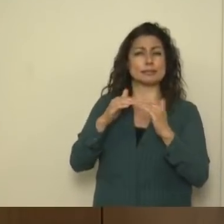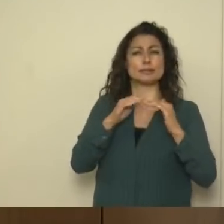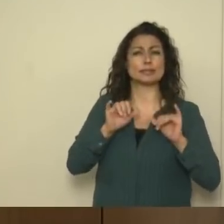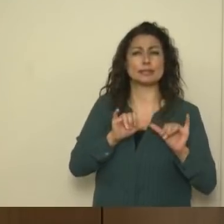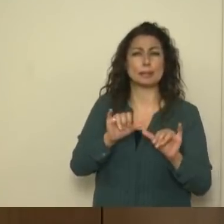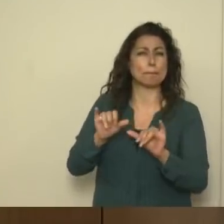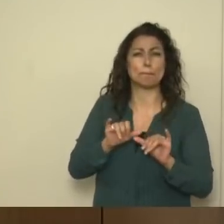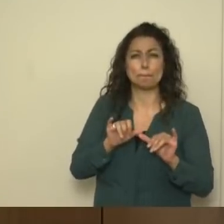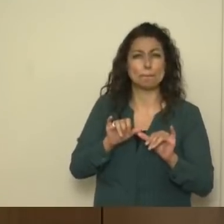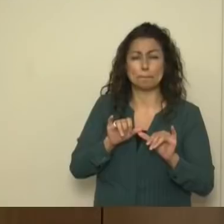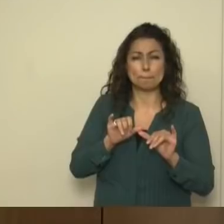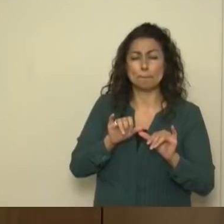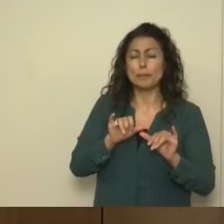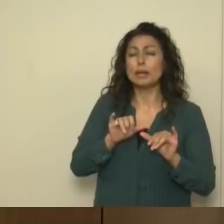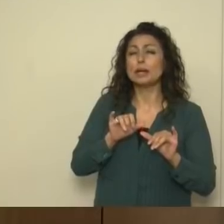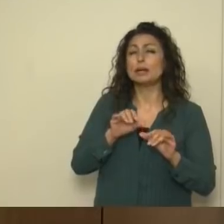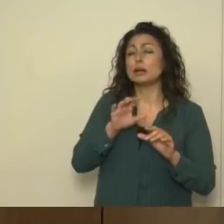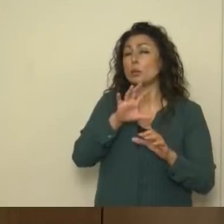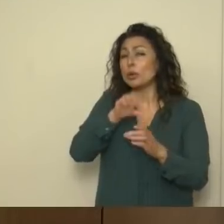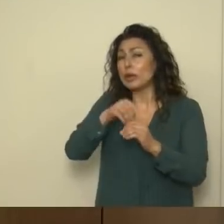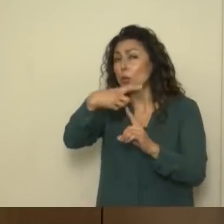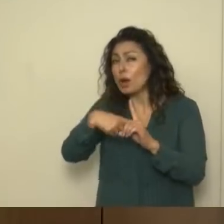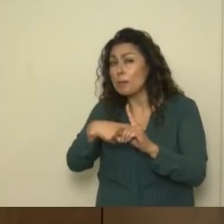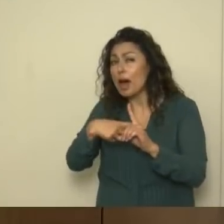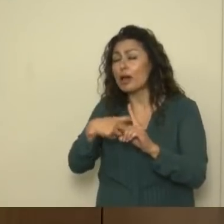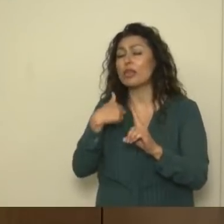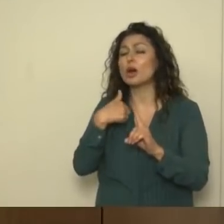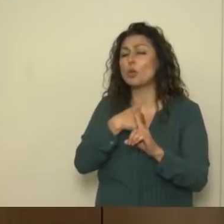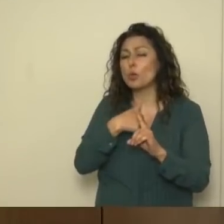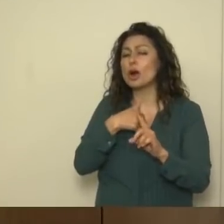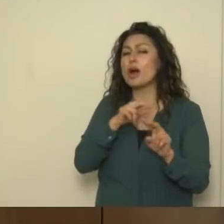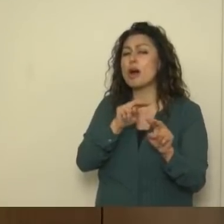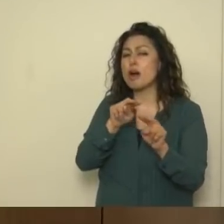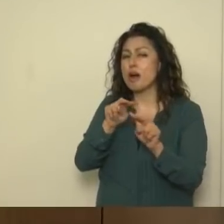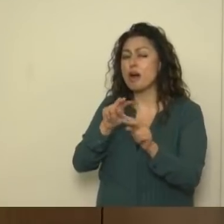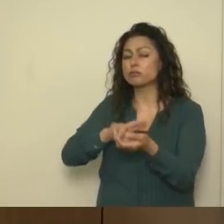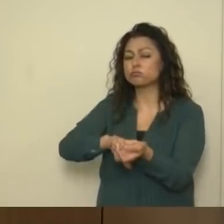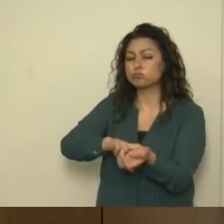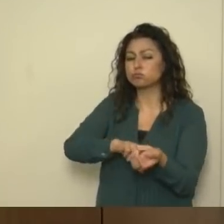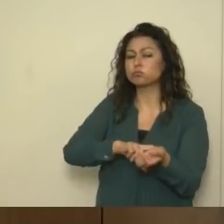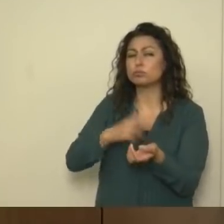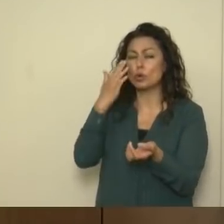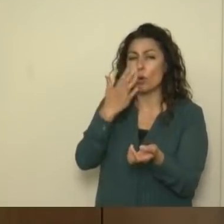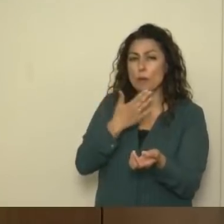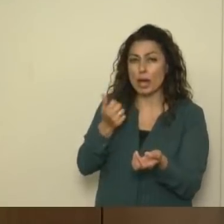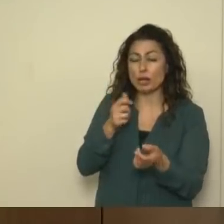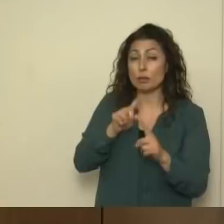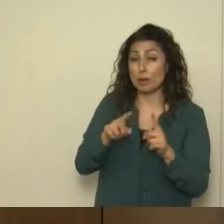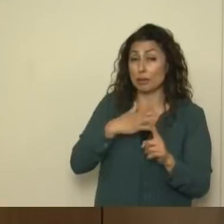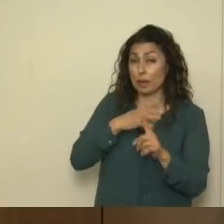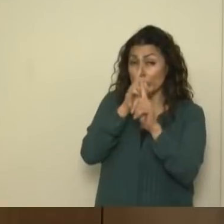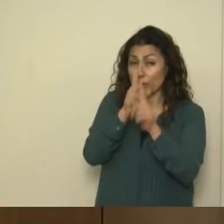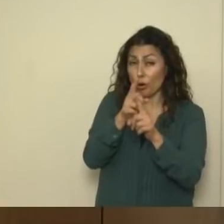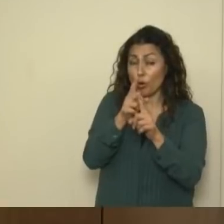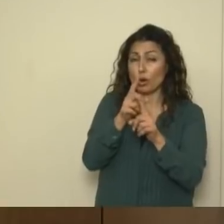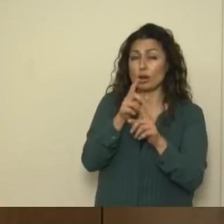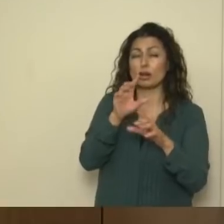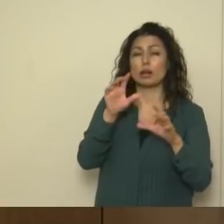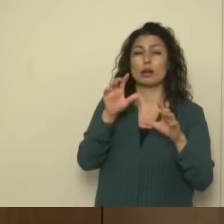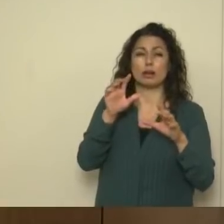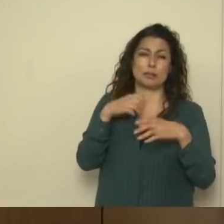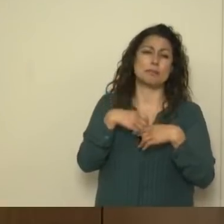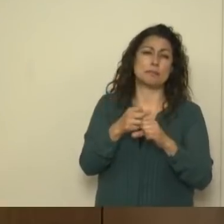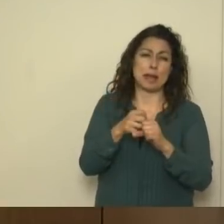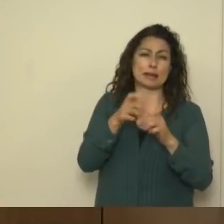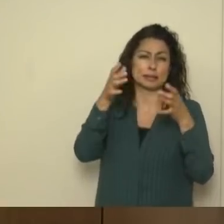So in a month, we're going to clearly know how well we're doing My goal is that we do it statewide, but we